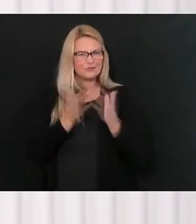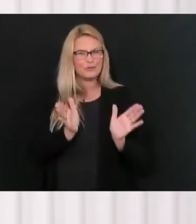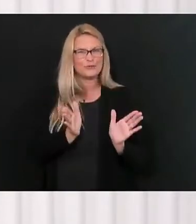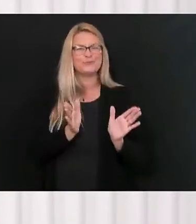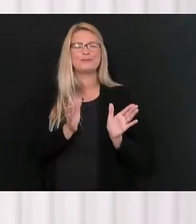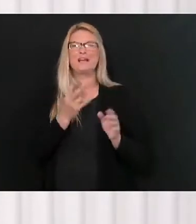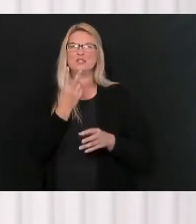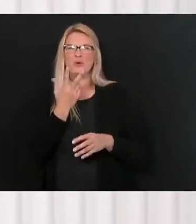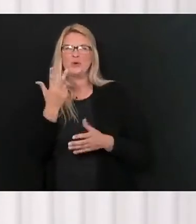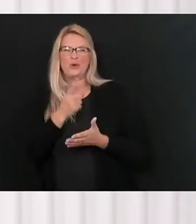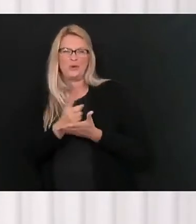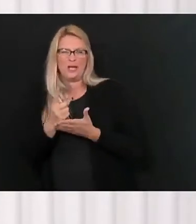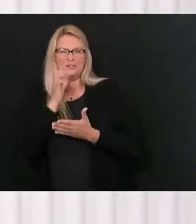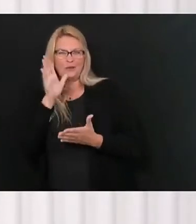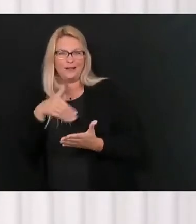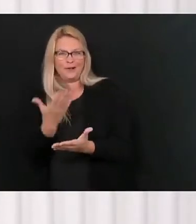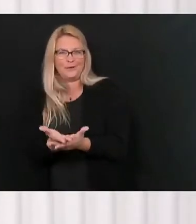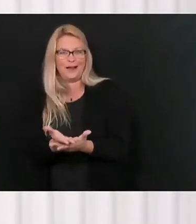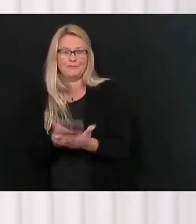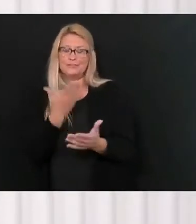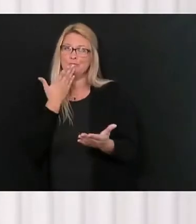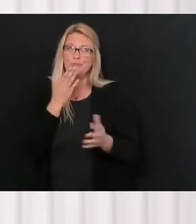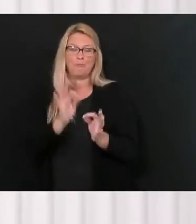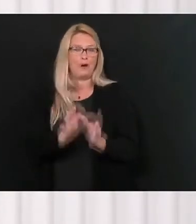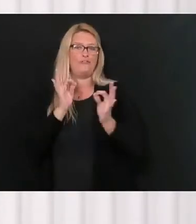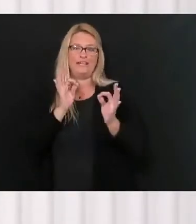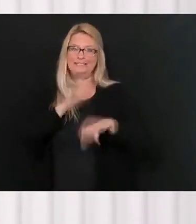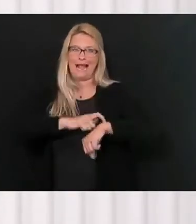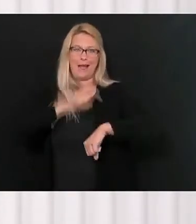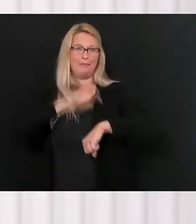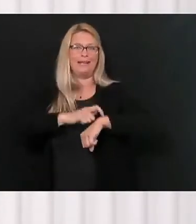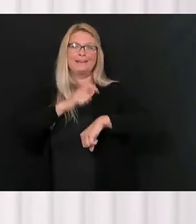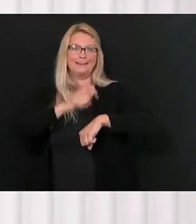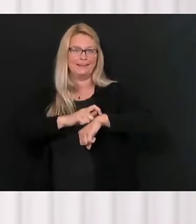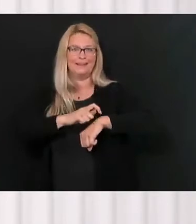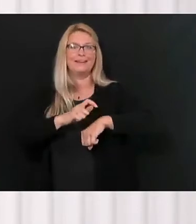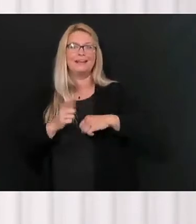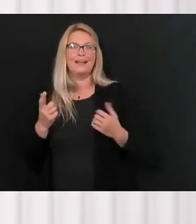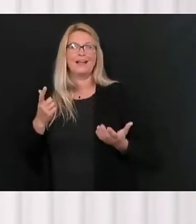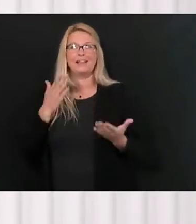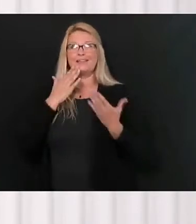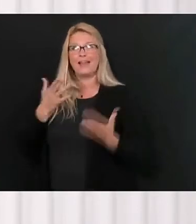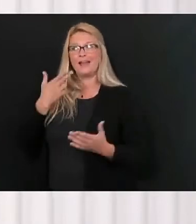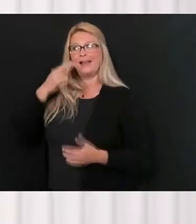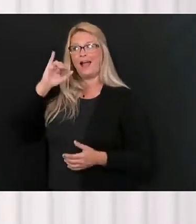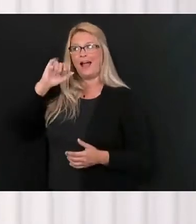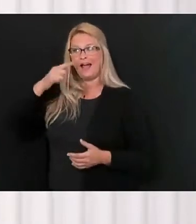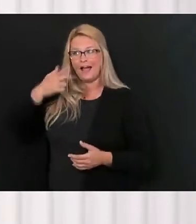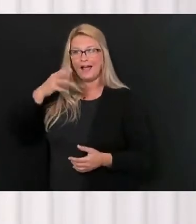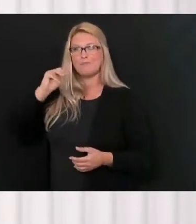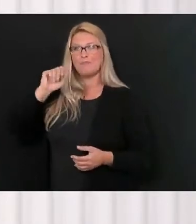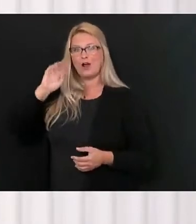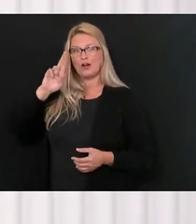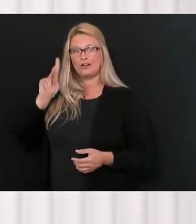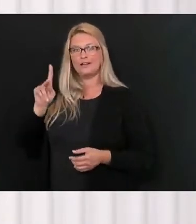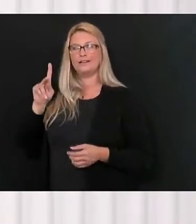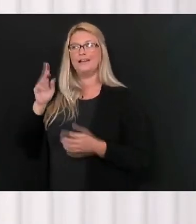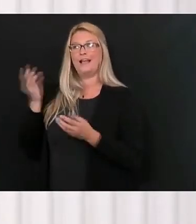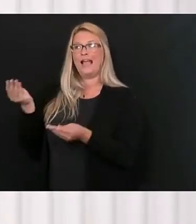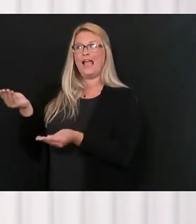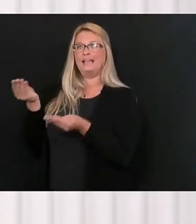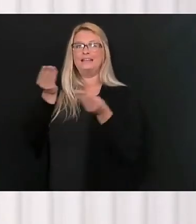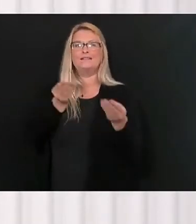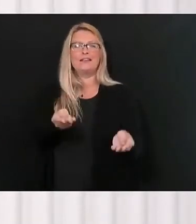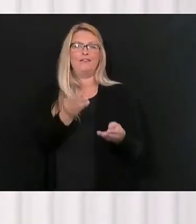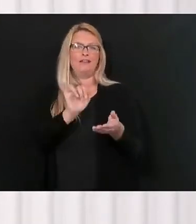school, so great timing, and thank you, Highmark, again, and the governor for getting that much material out